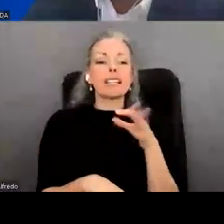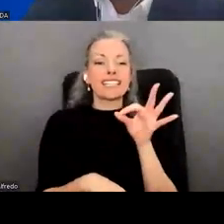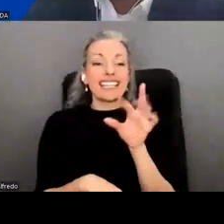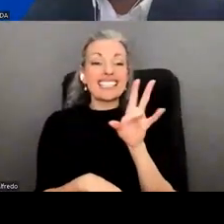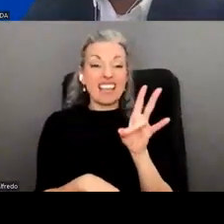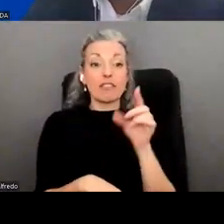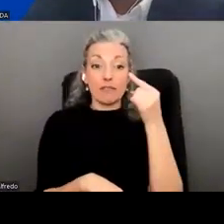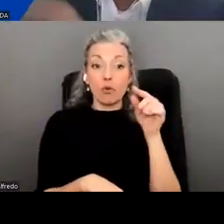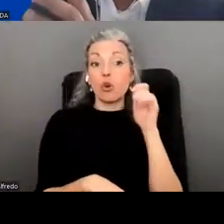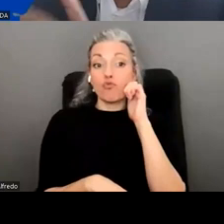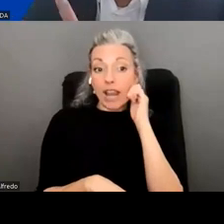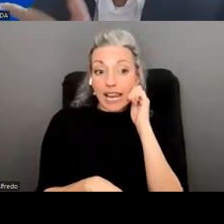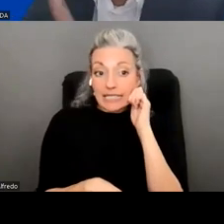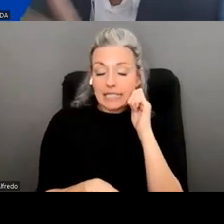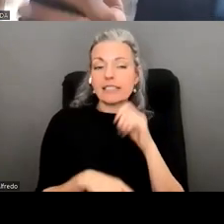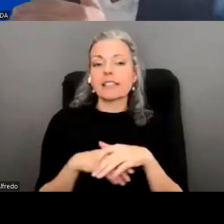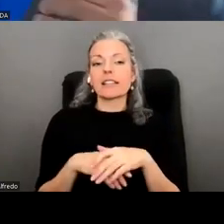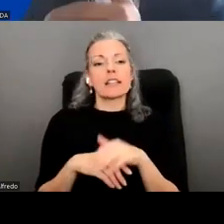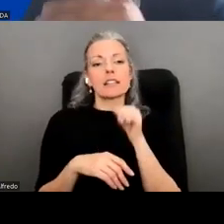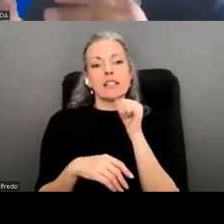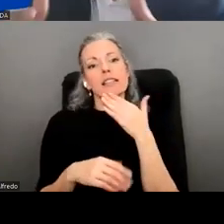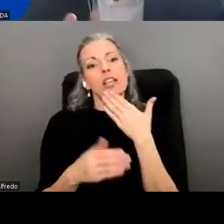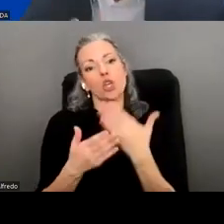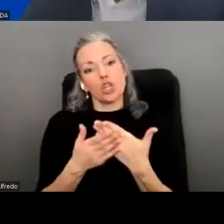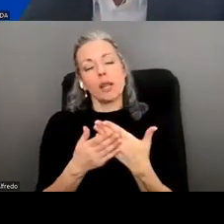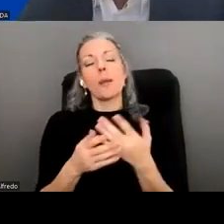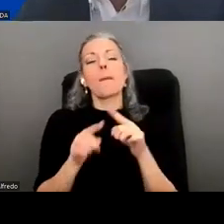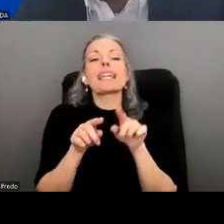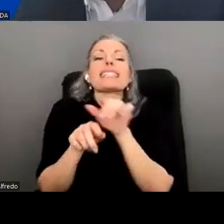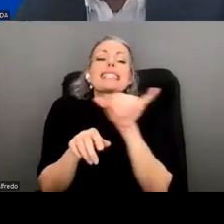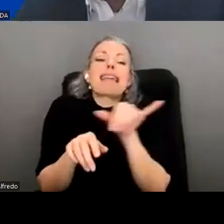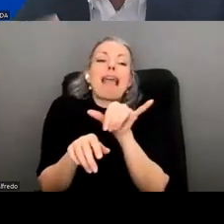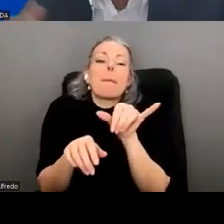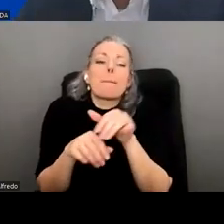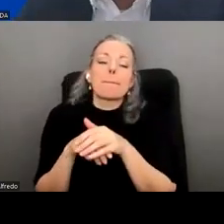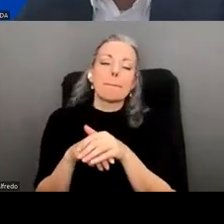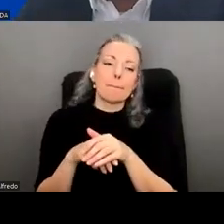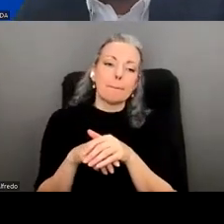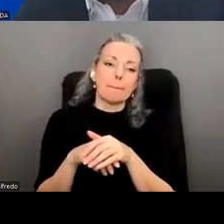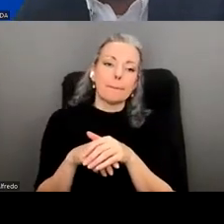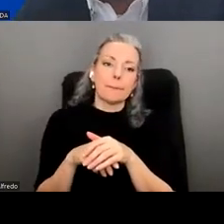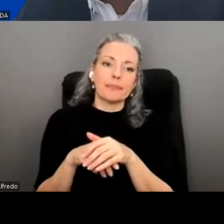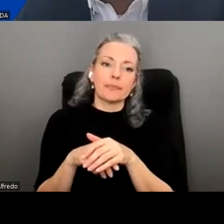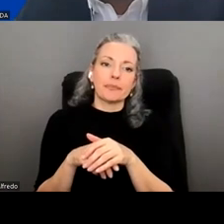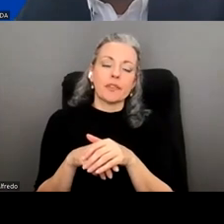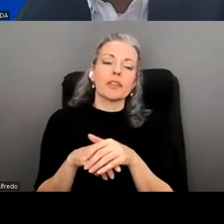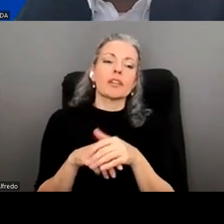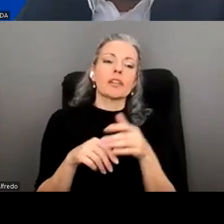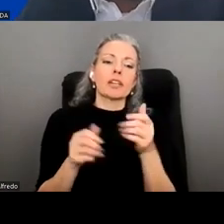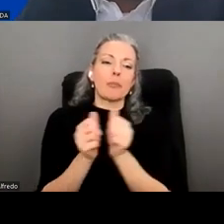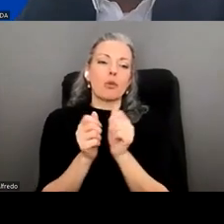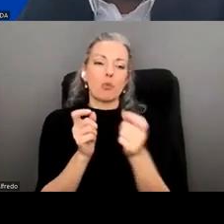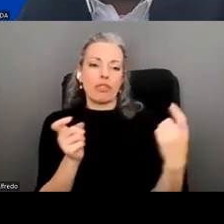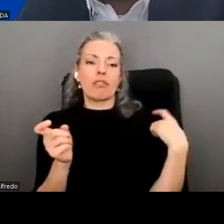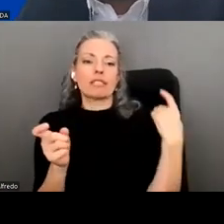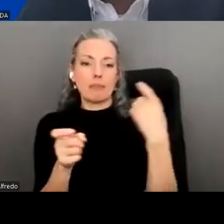And if you hover over that, we're not saying that this rate's good, but the rate's similar, right, for Hispanic Latinx versus not Hispanic Latinx. So when I open up